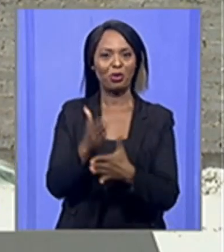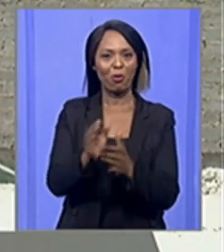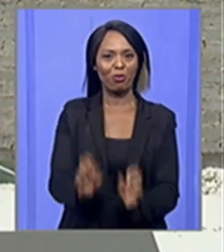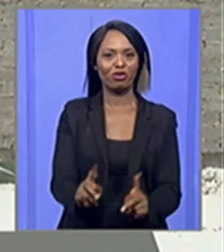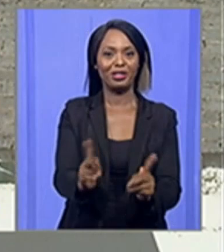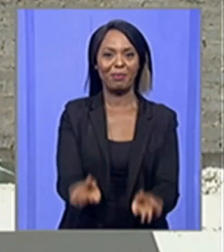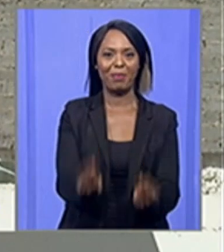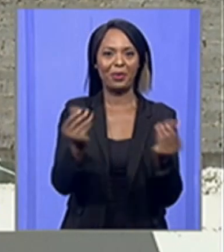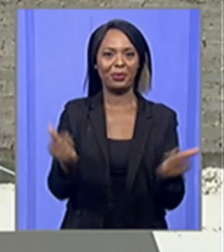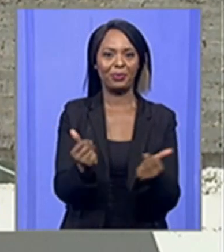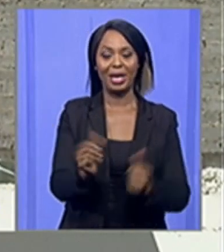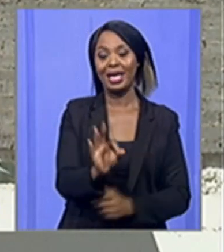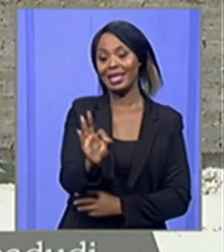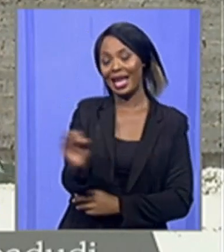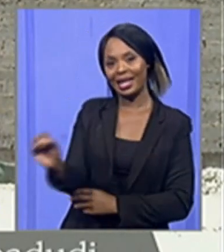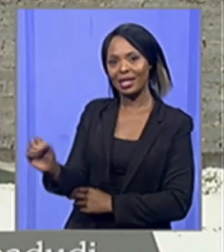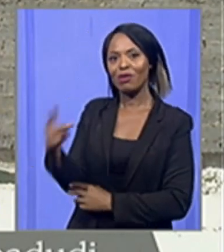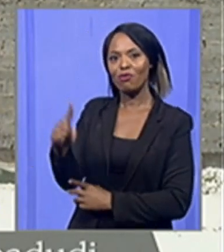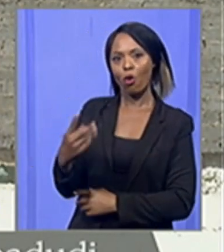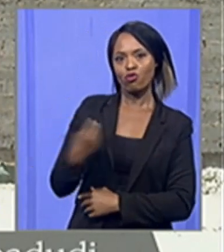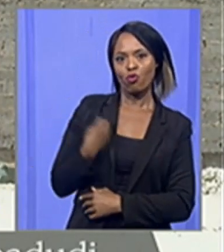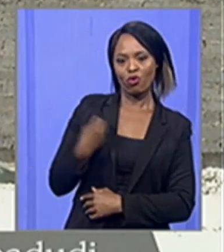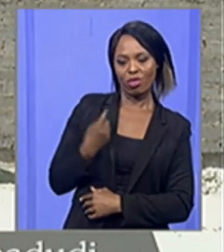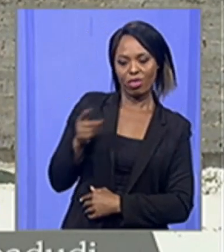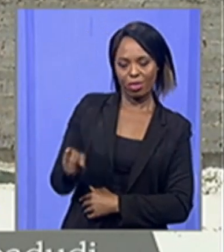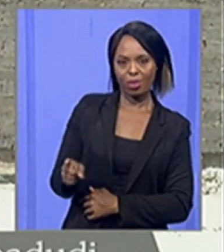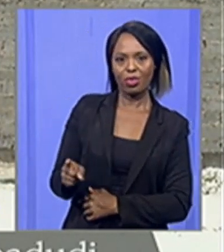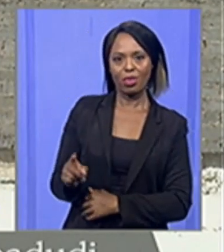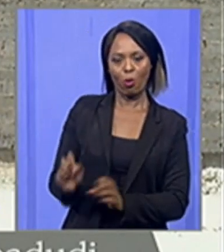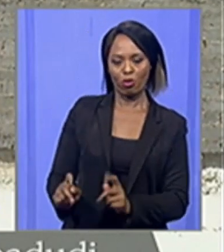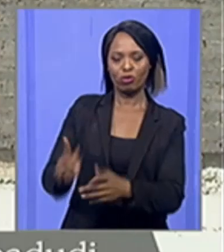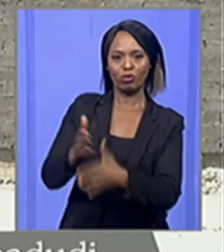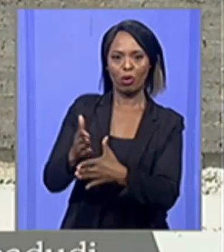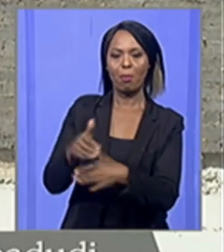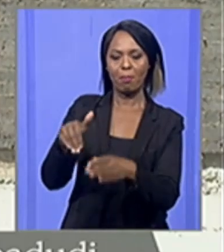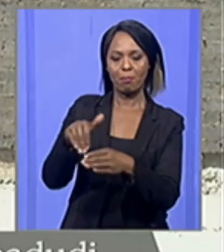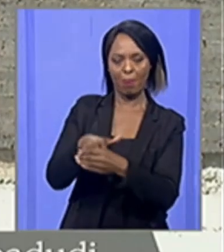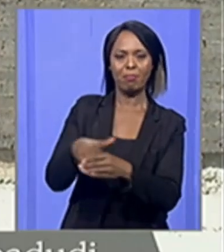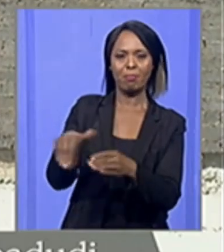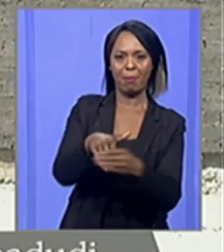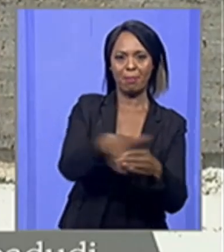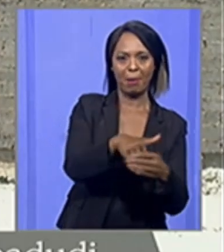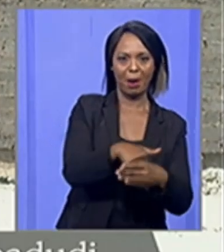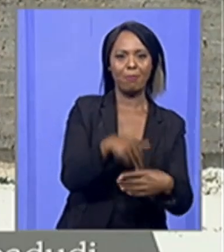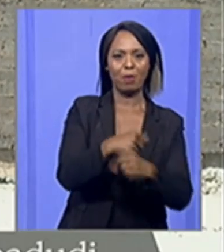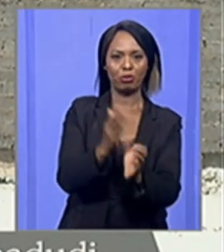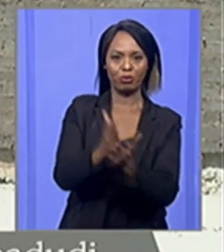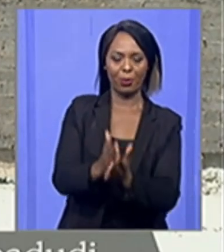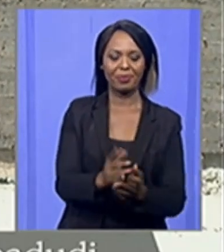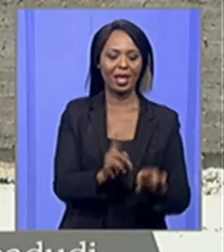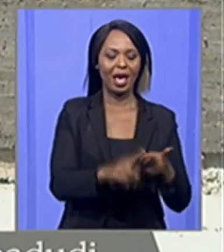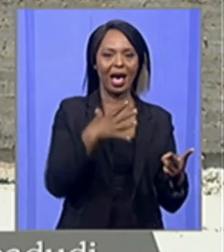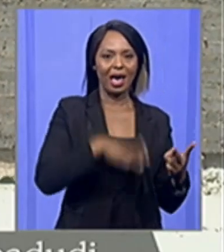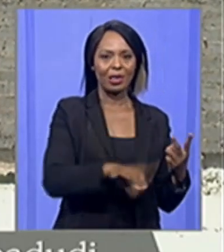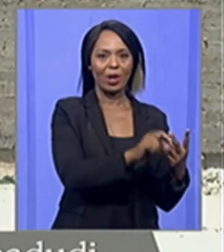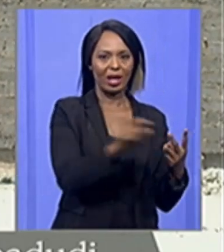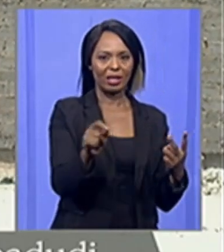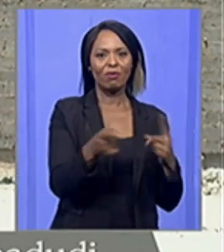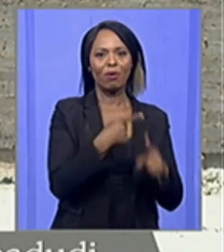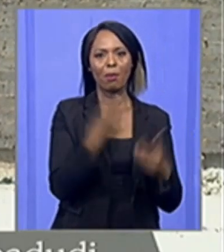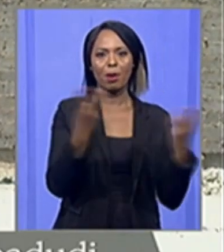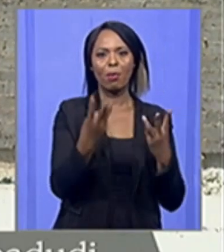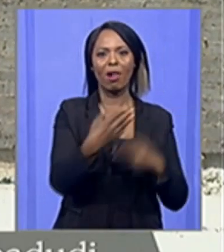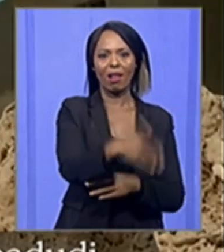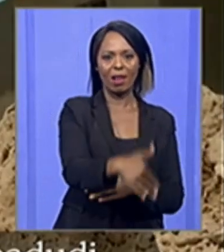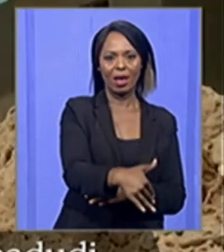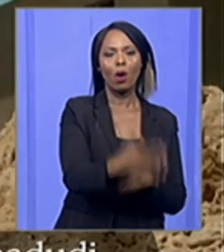then 300 jobs ke ya batšha ba rona ba mo gae ba re mekileng sho gore ba tsena and then other 100 jobs ke ya batho ba ba tseneng go tswa ko ntle ba bana le